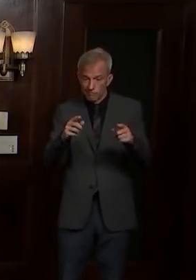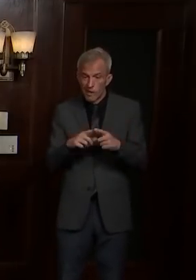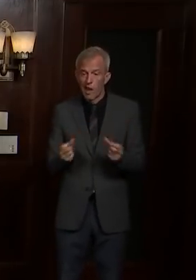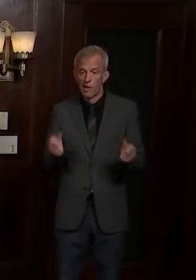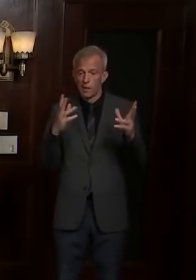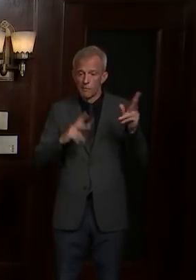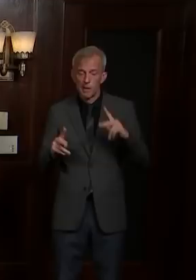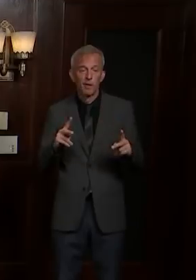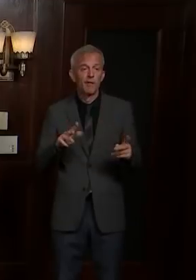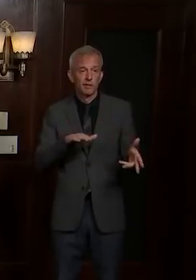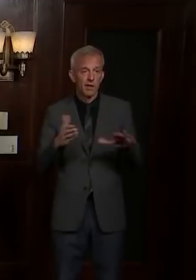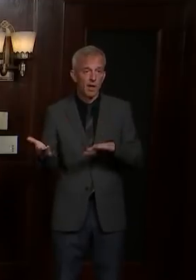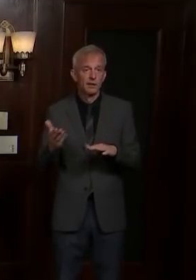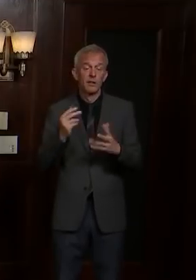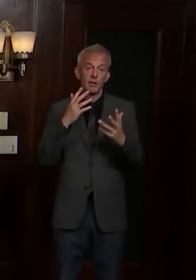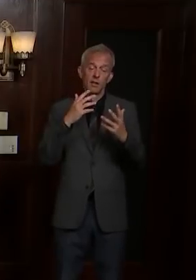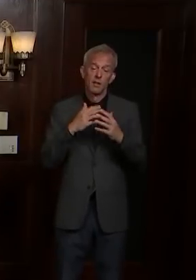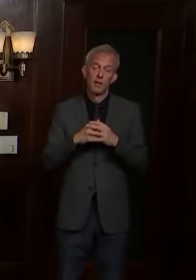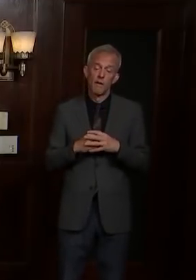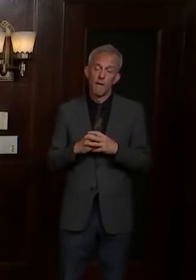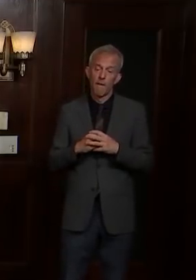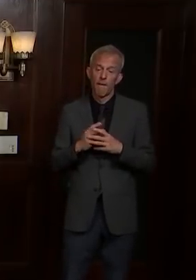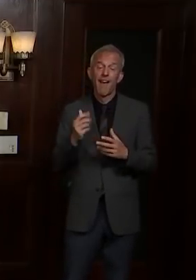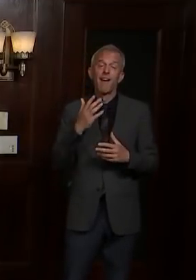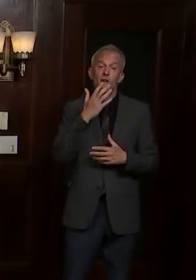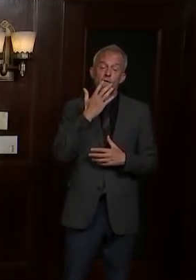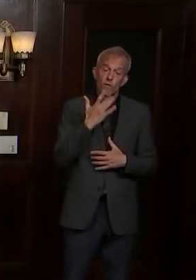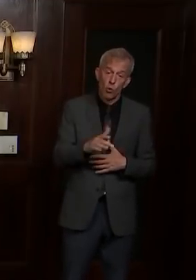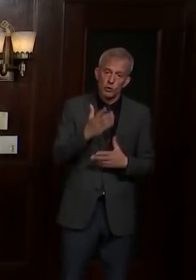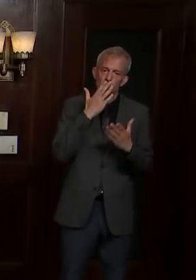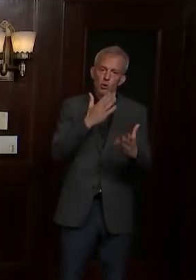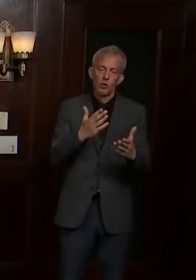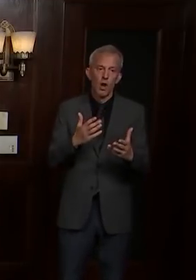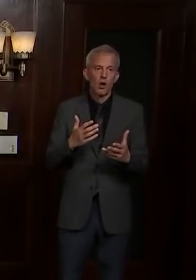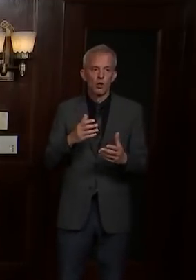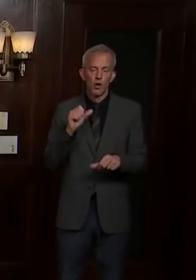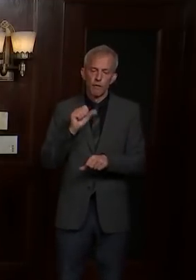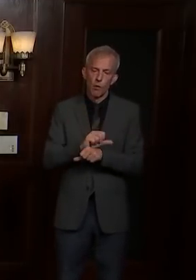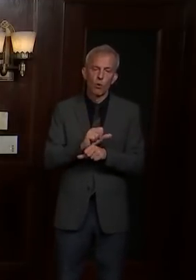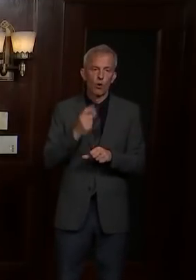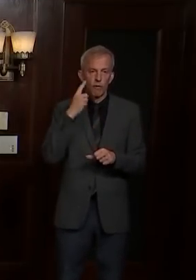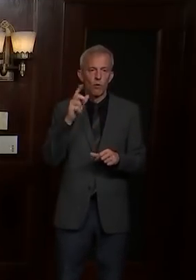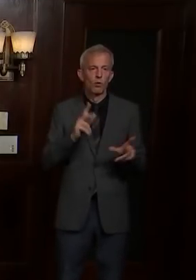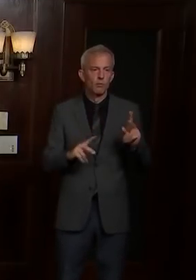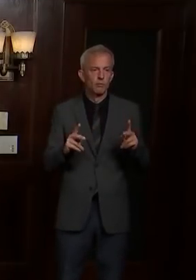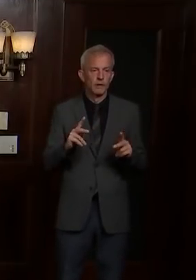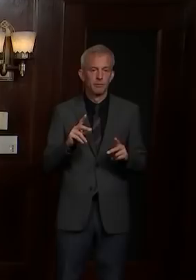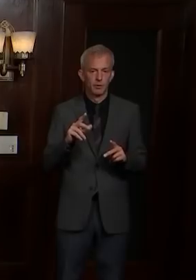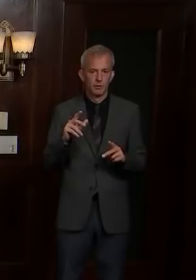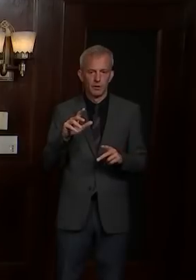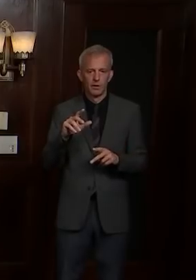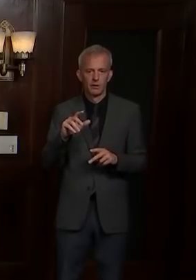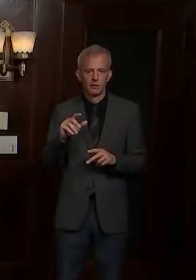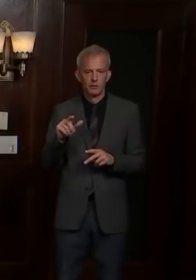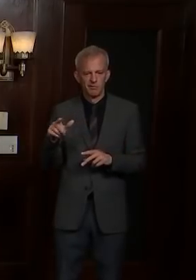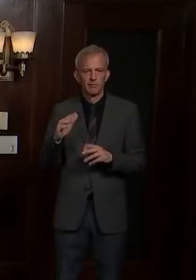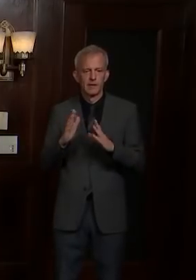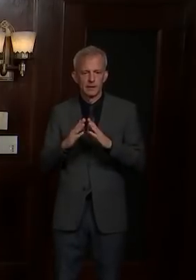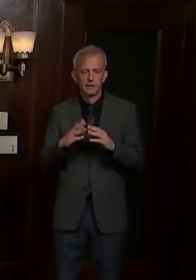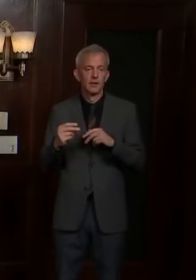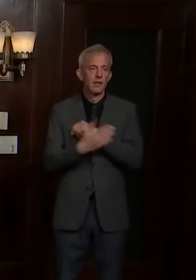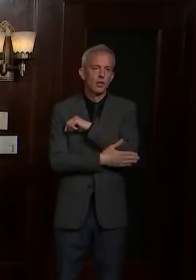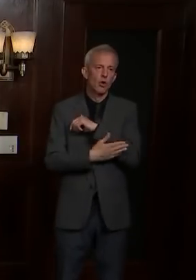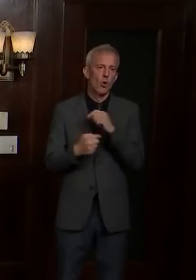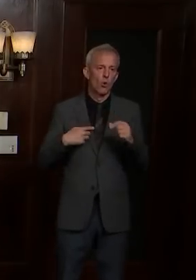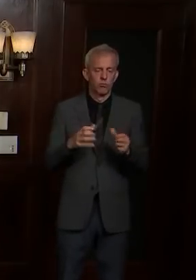And fortunately, thanks to the superb efforts of so many at the city and the county, we've expanded our capacity to test,